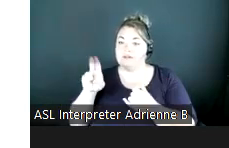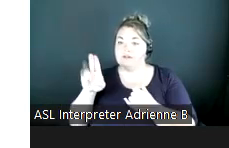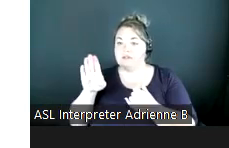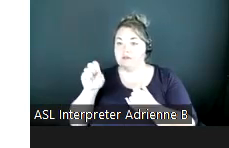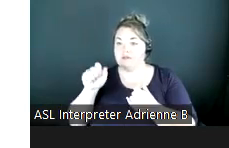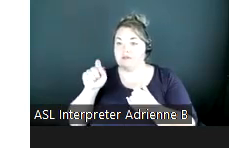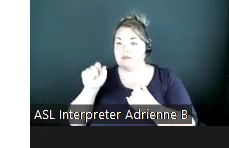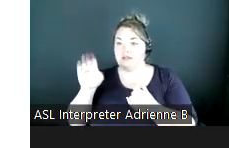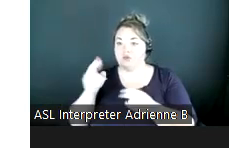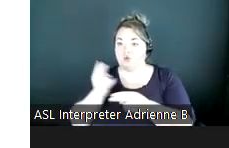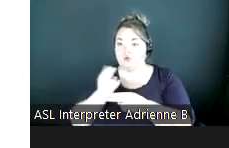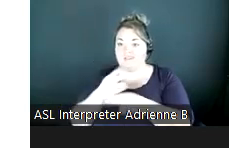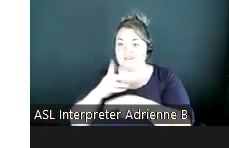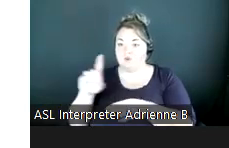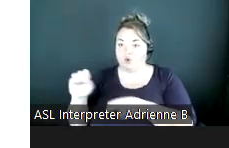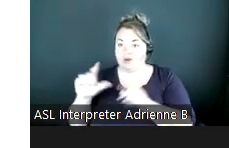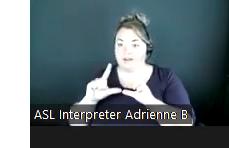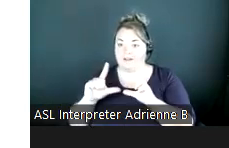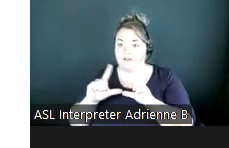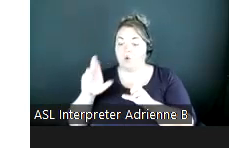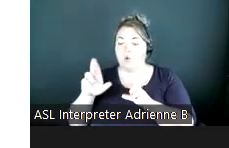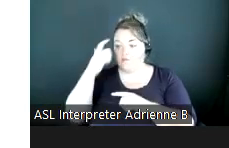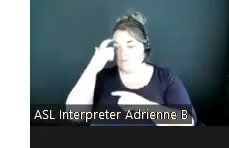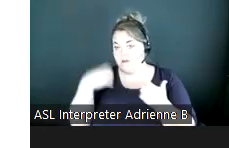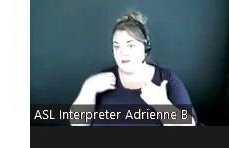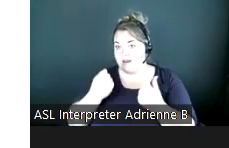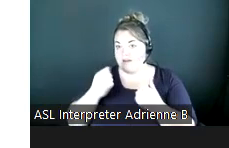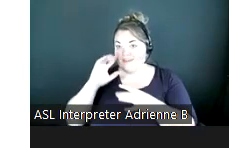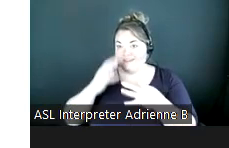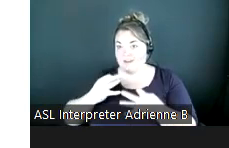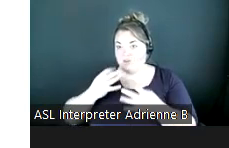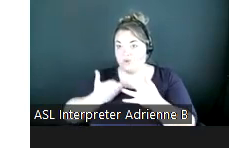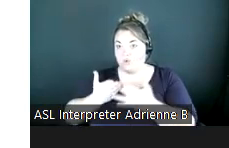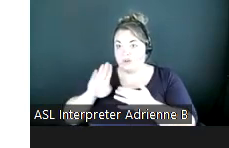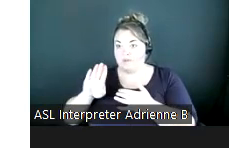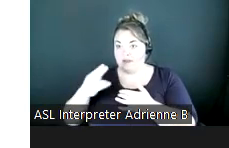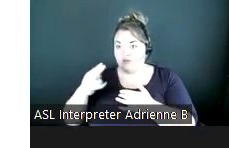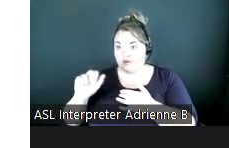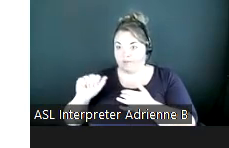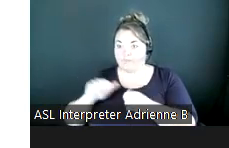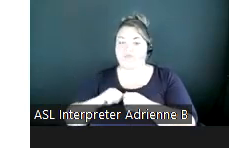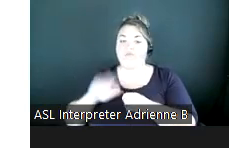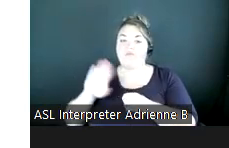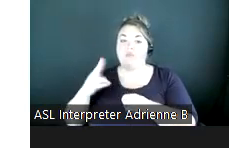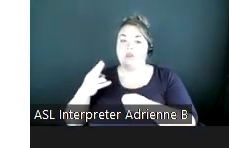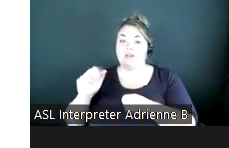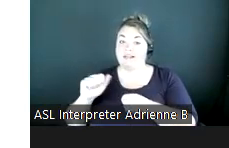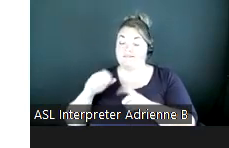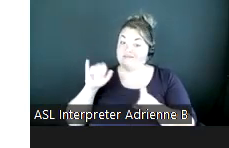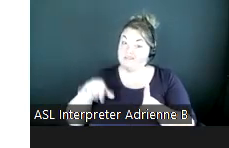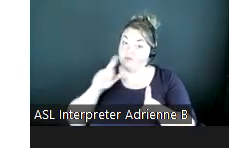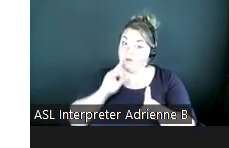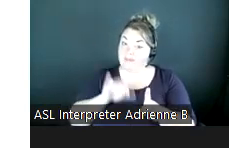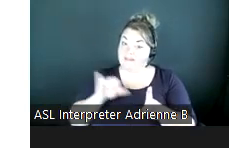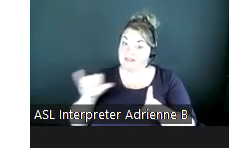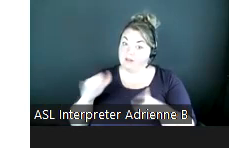disorder license or a mental health designation through the BHA. So the BHA, this is going to be a similar